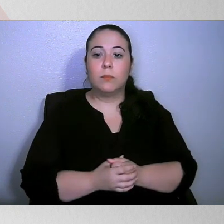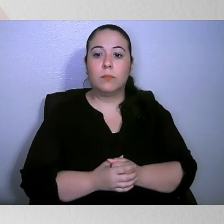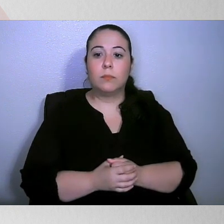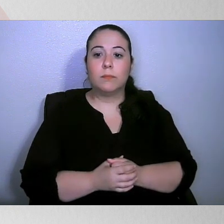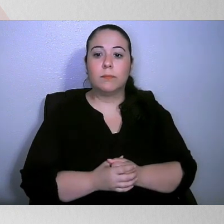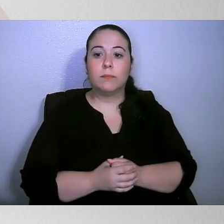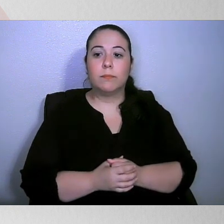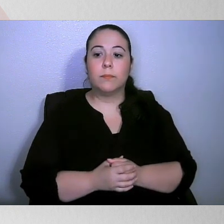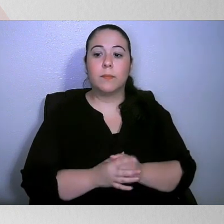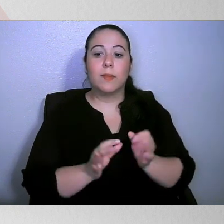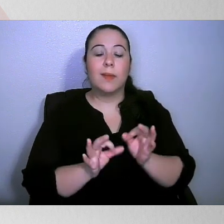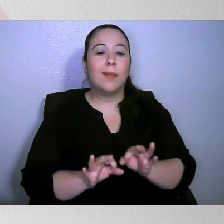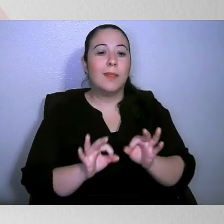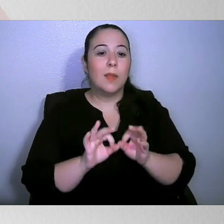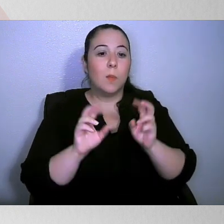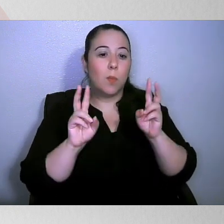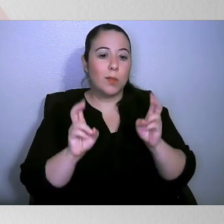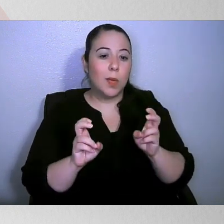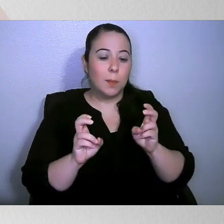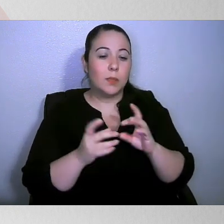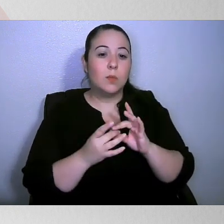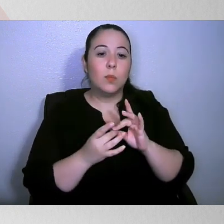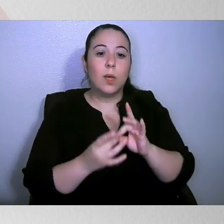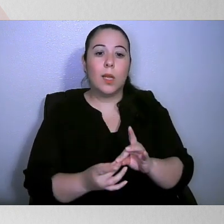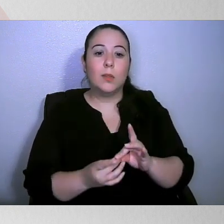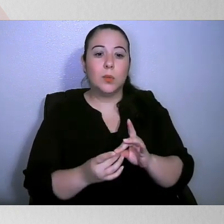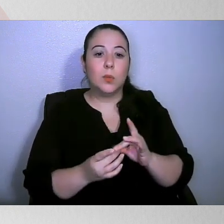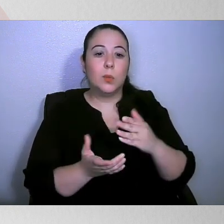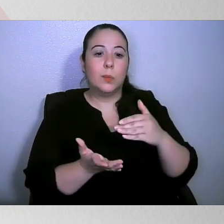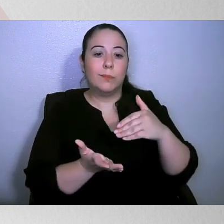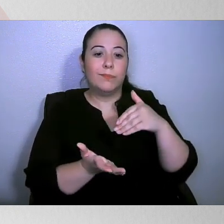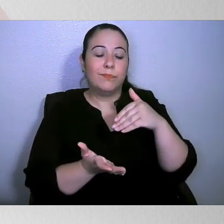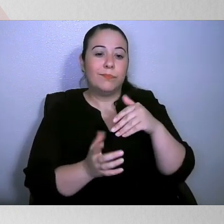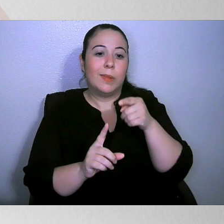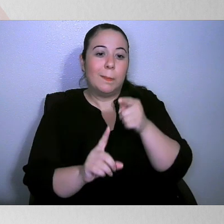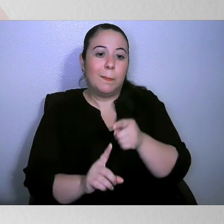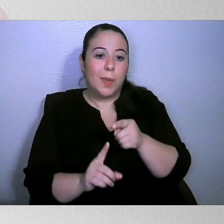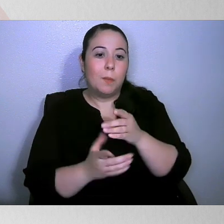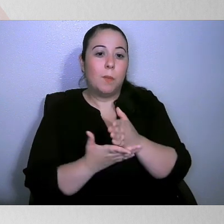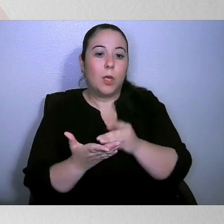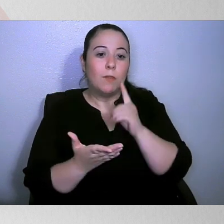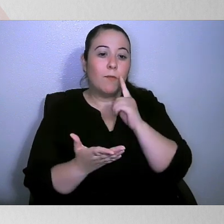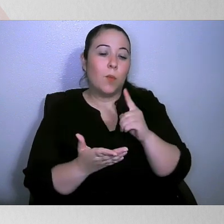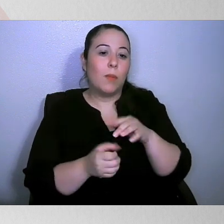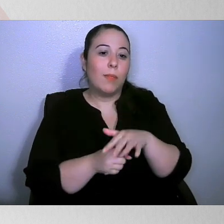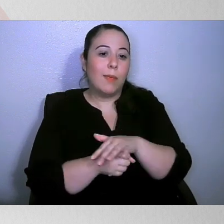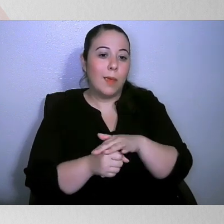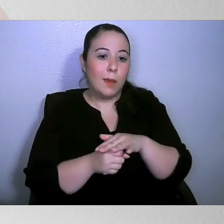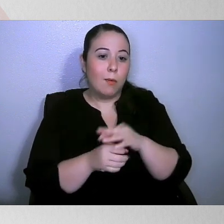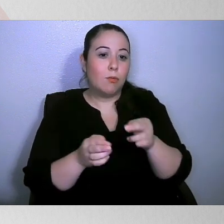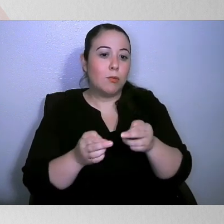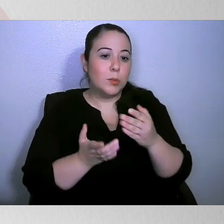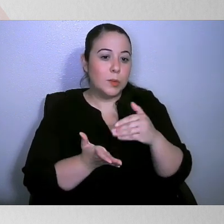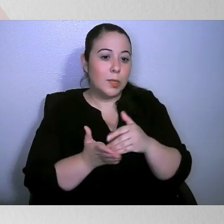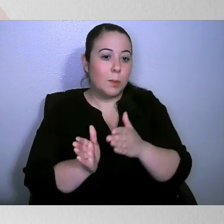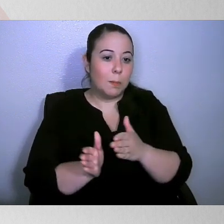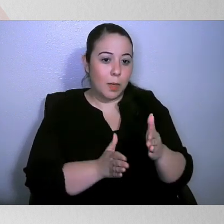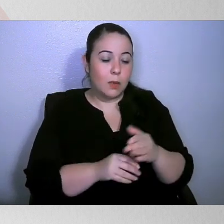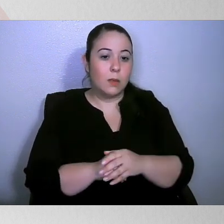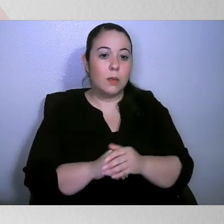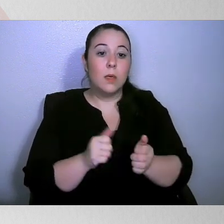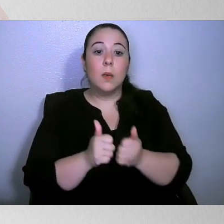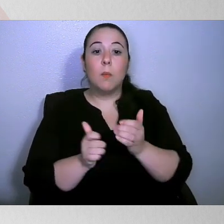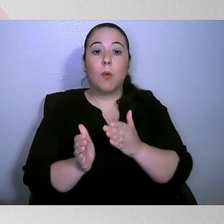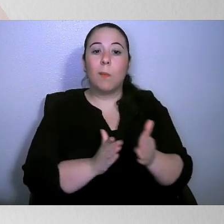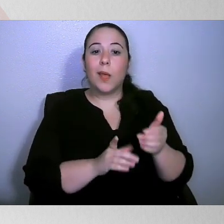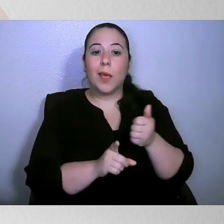The key topics listed here correspond to the main sections of the Port San Antonio Area Regional Center Plan. Most of the plan is organized around the plan